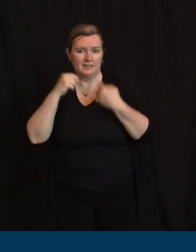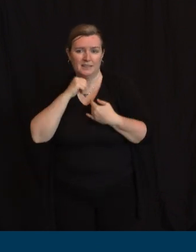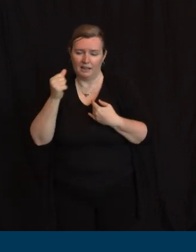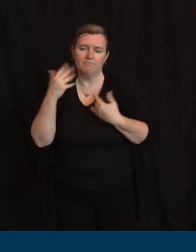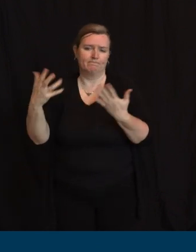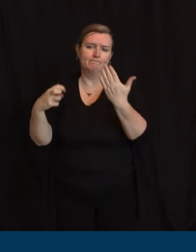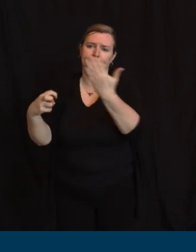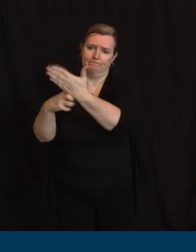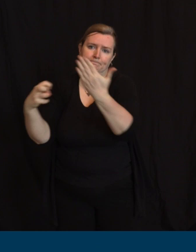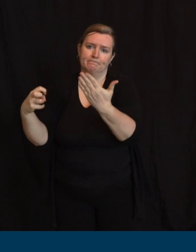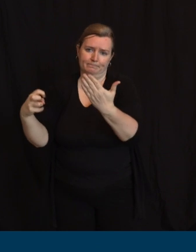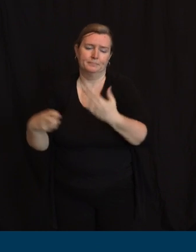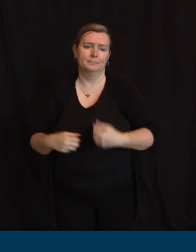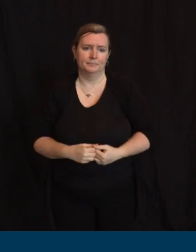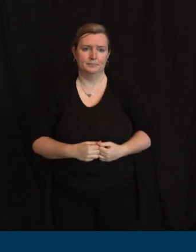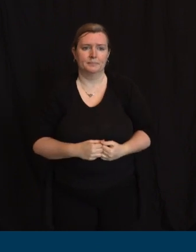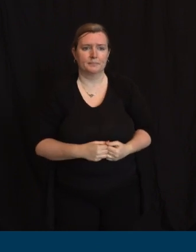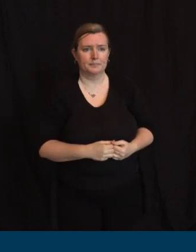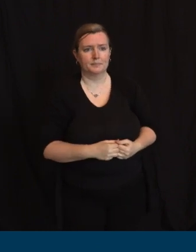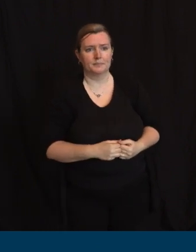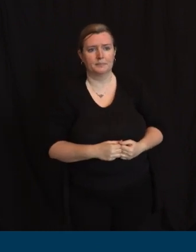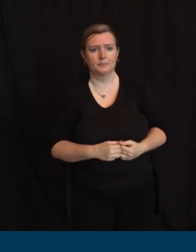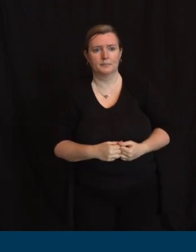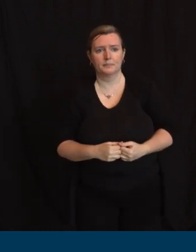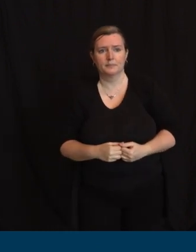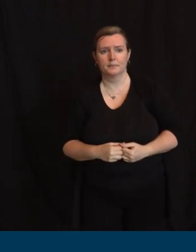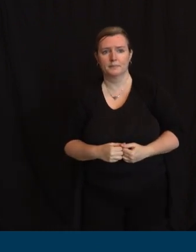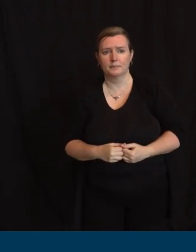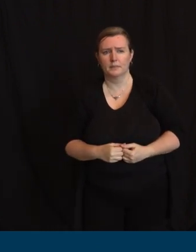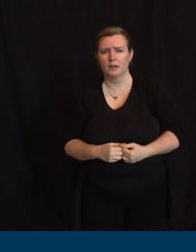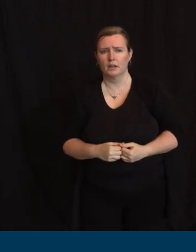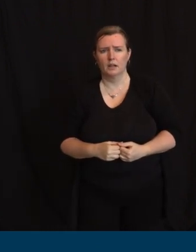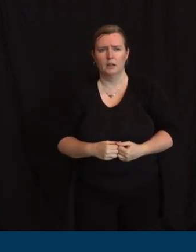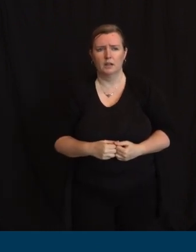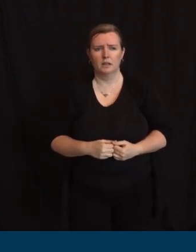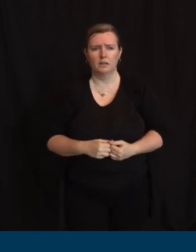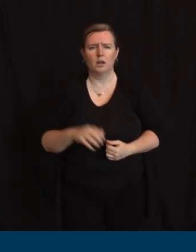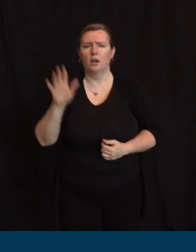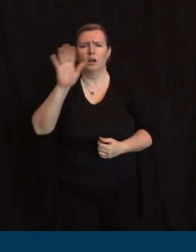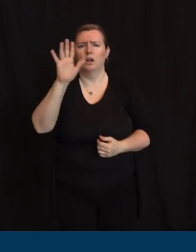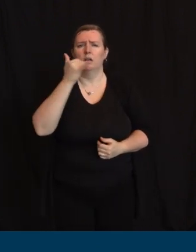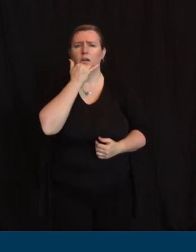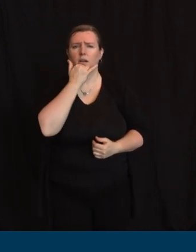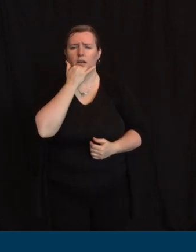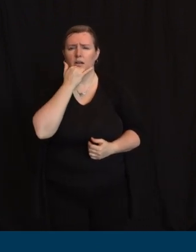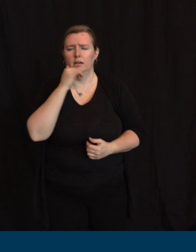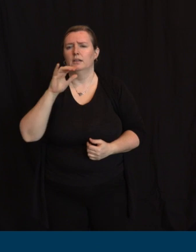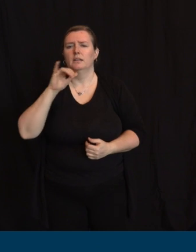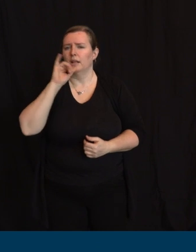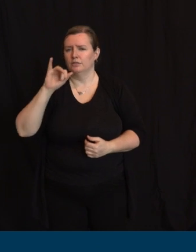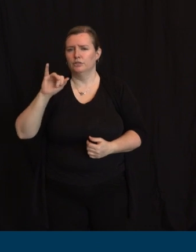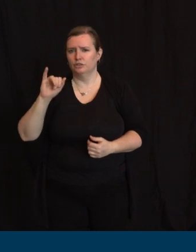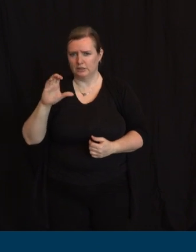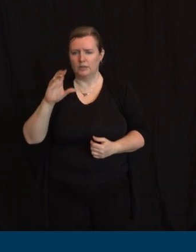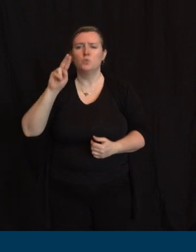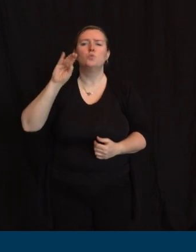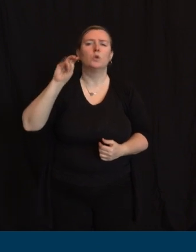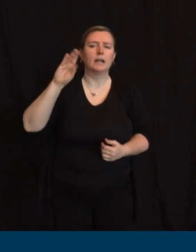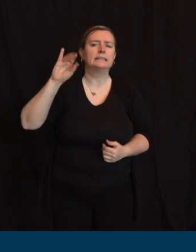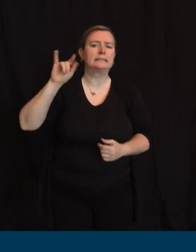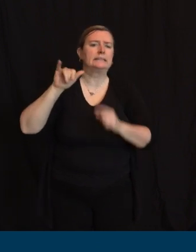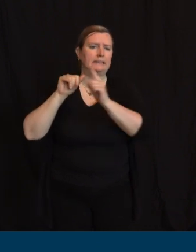Union City, that was in Union City, excuse me. In Jersey City, there was a subject that was being arrested at a harassment charge